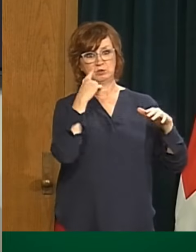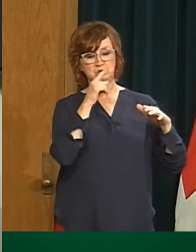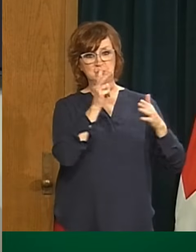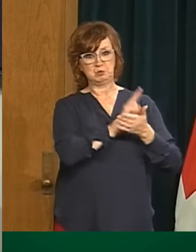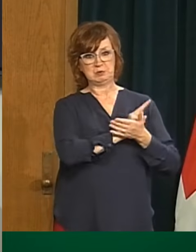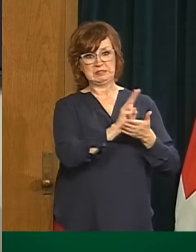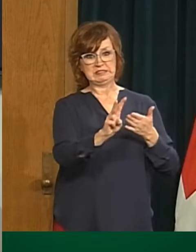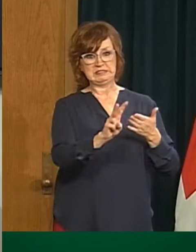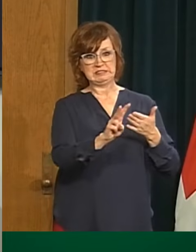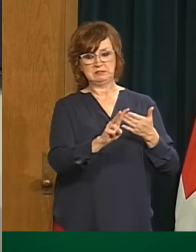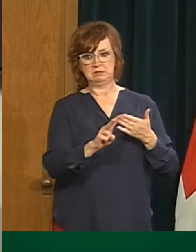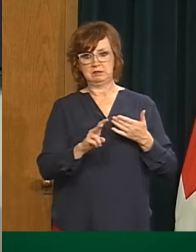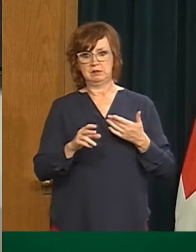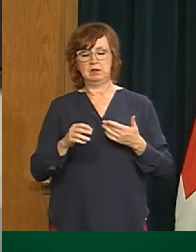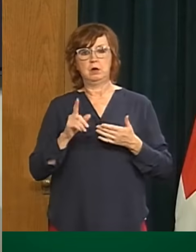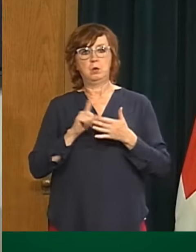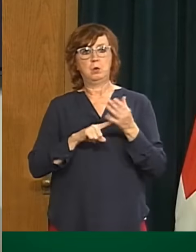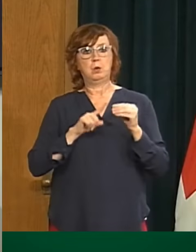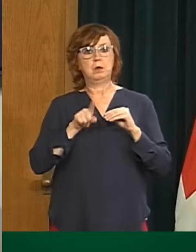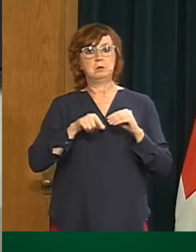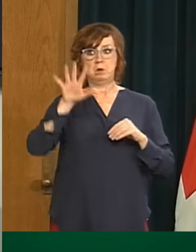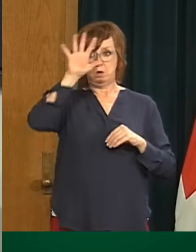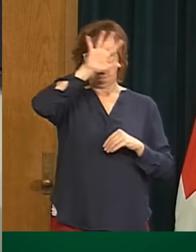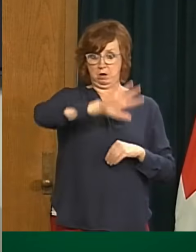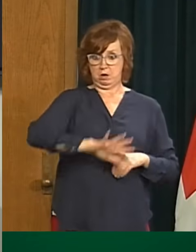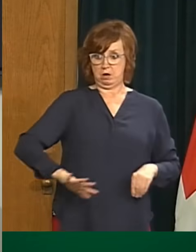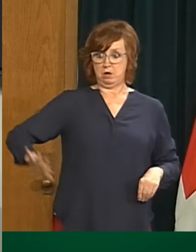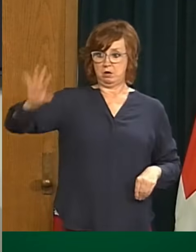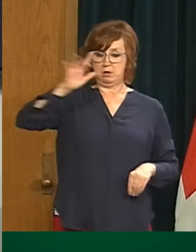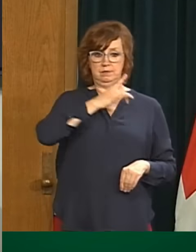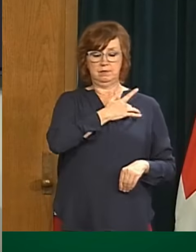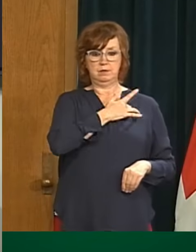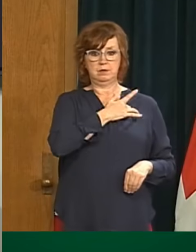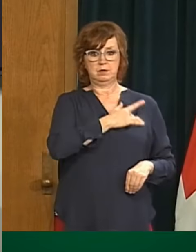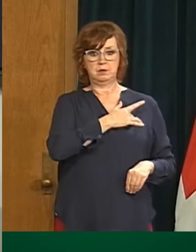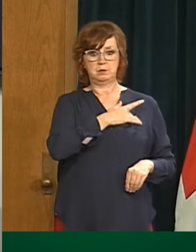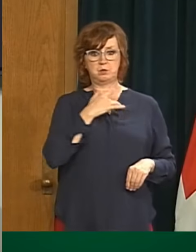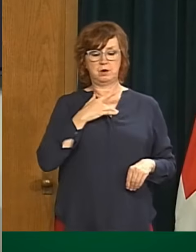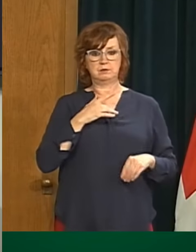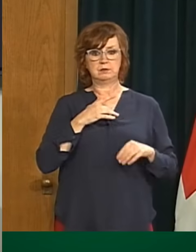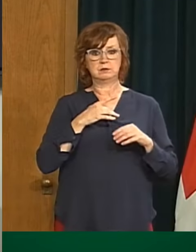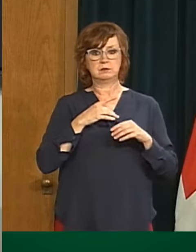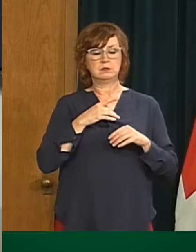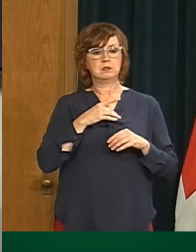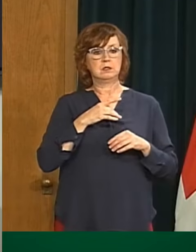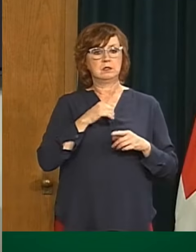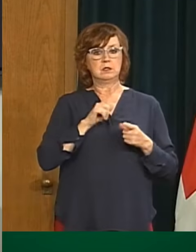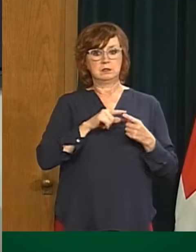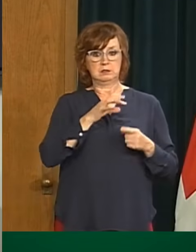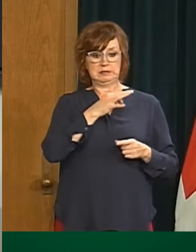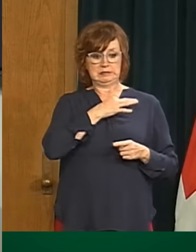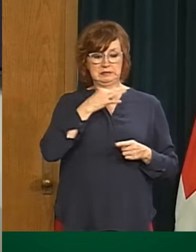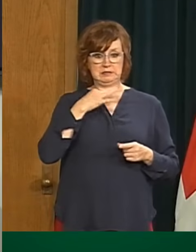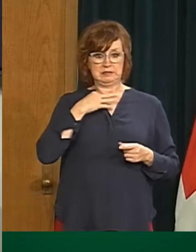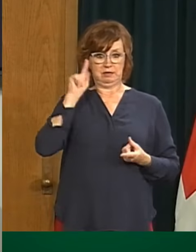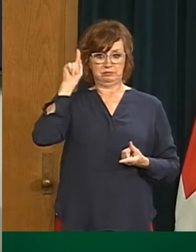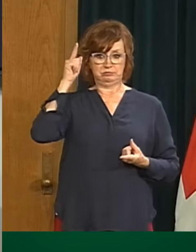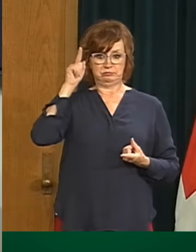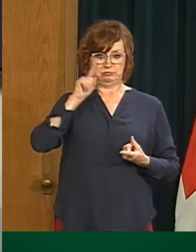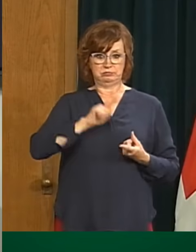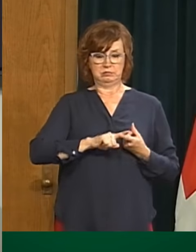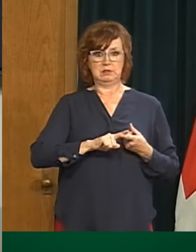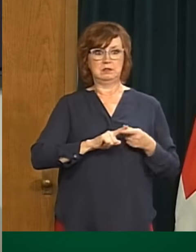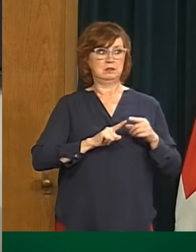to possible exposure from outbreaks, and are you facing issues with understaffing? So I'll take that one,